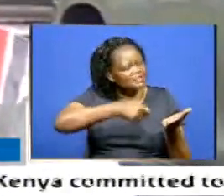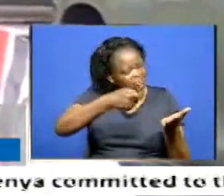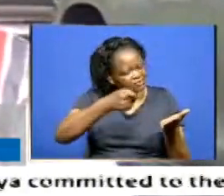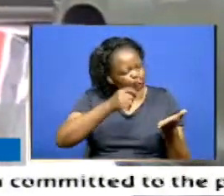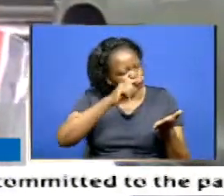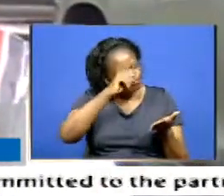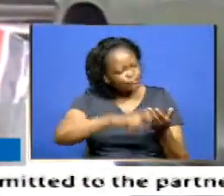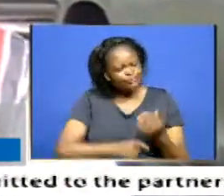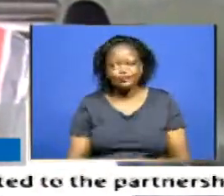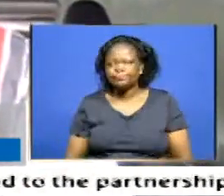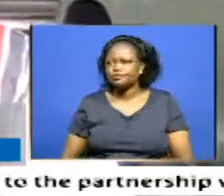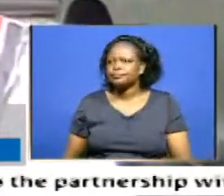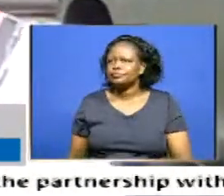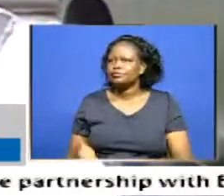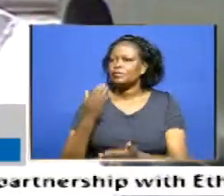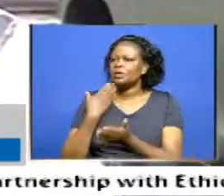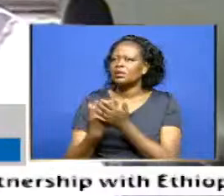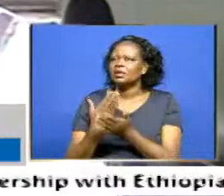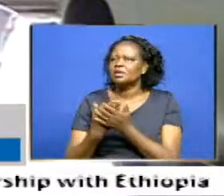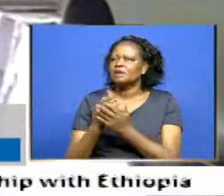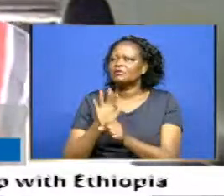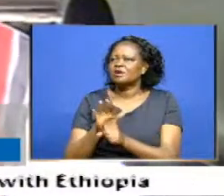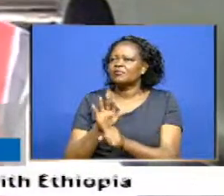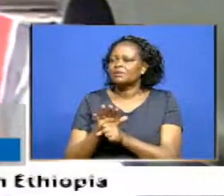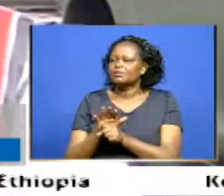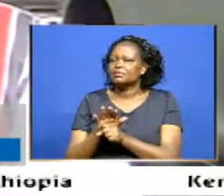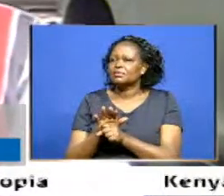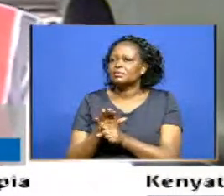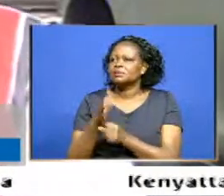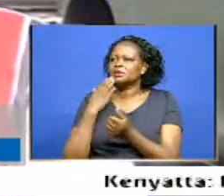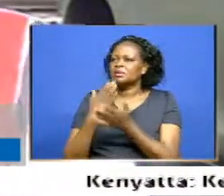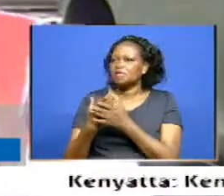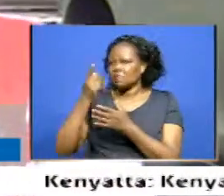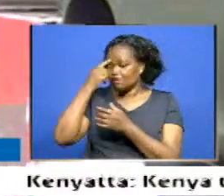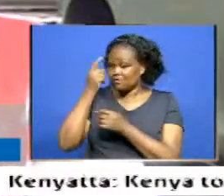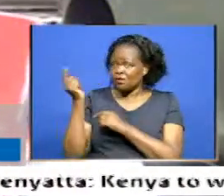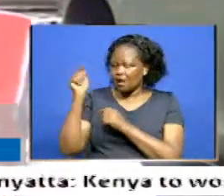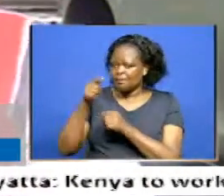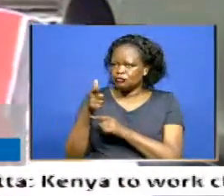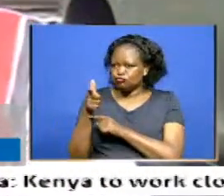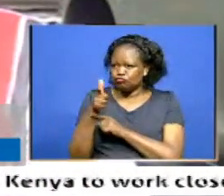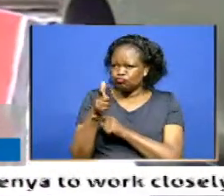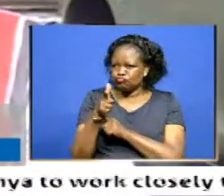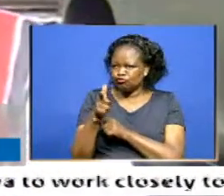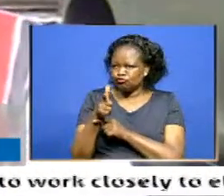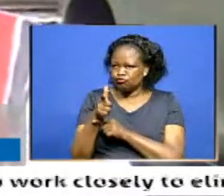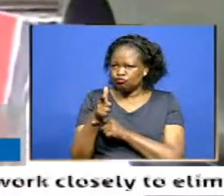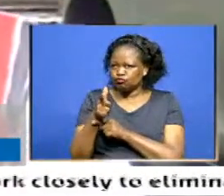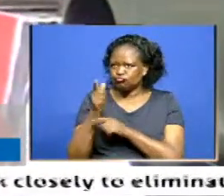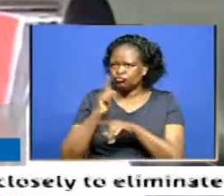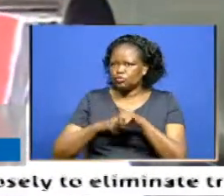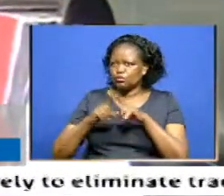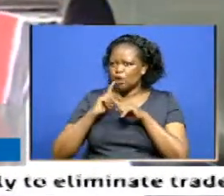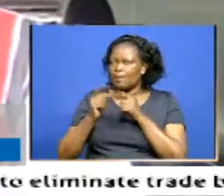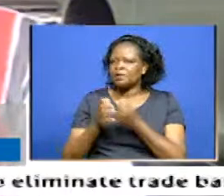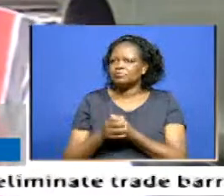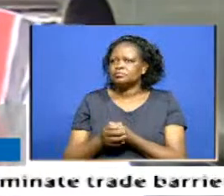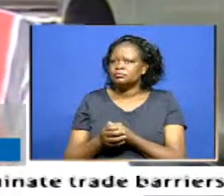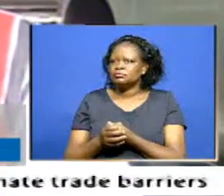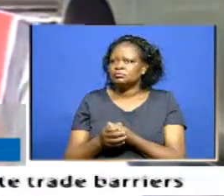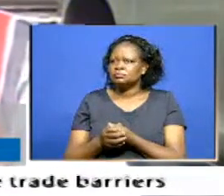Thank you very much. First of all, the fourth state for coming to cover us. And I want to say that at the Secretariat